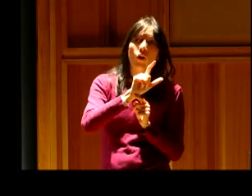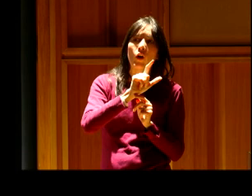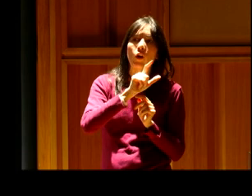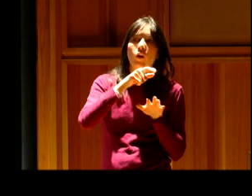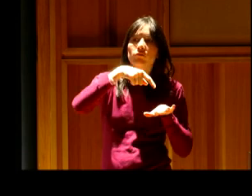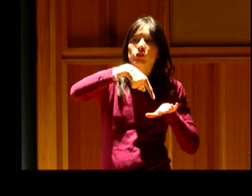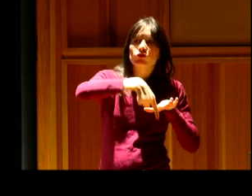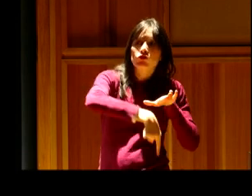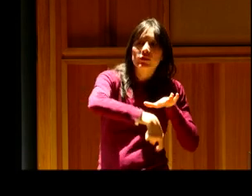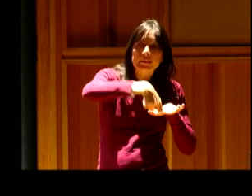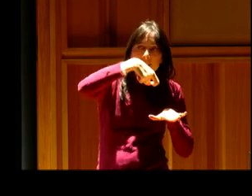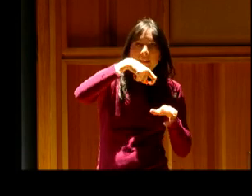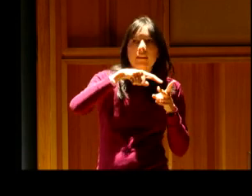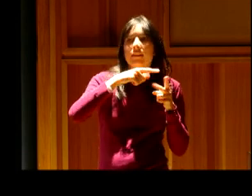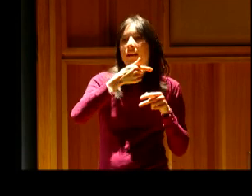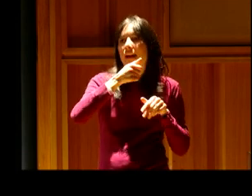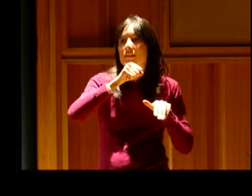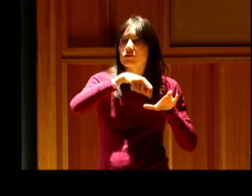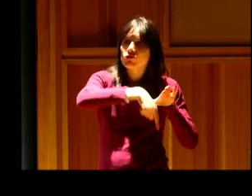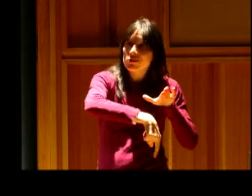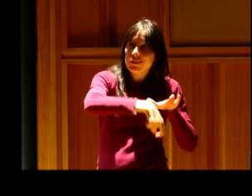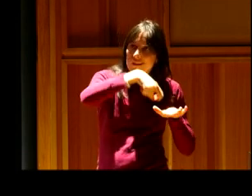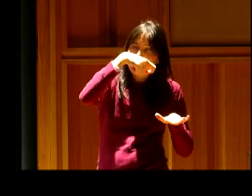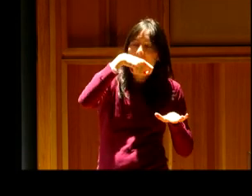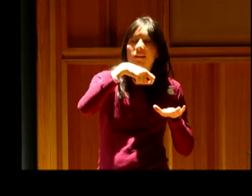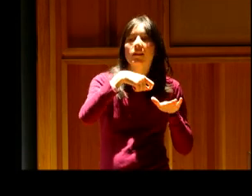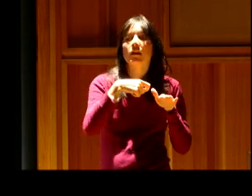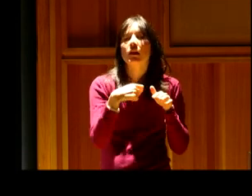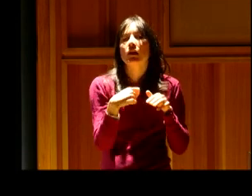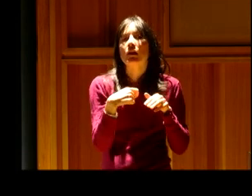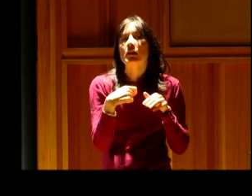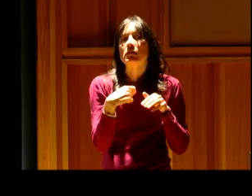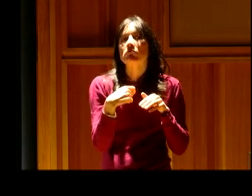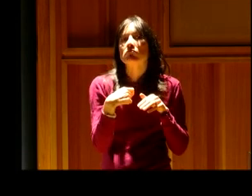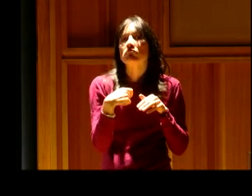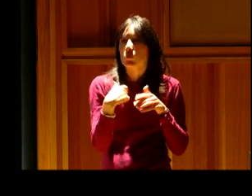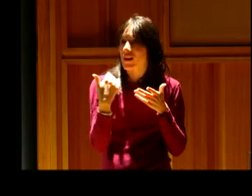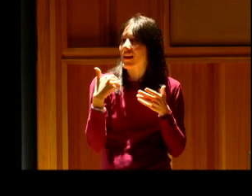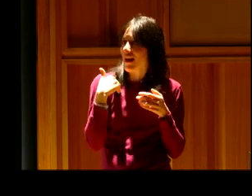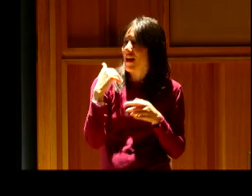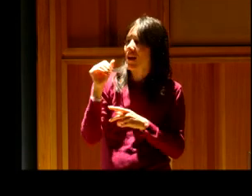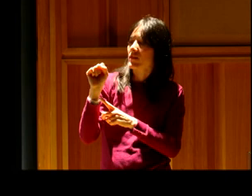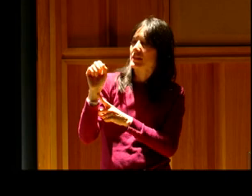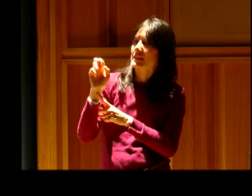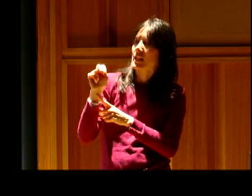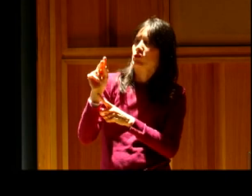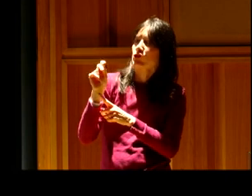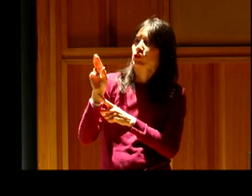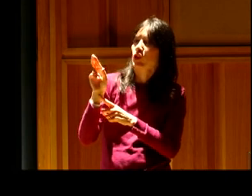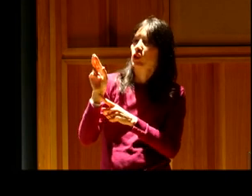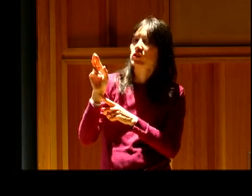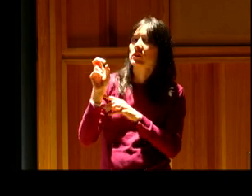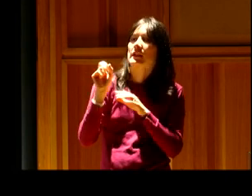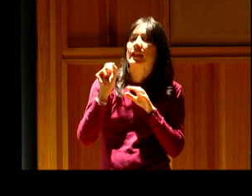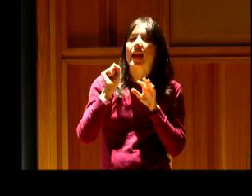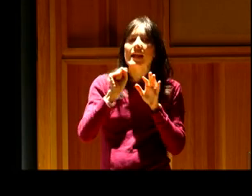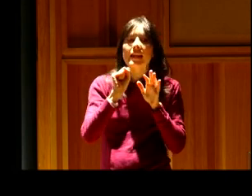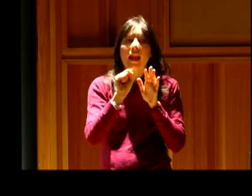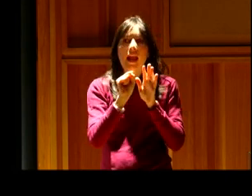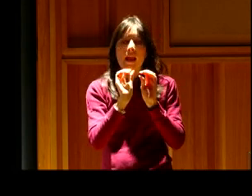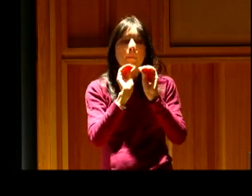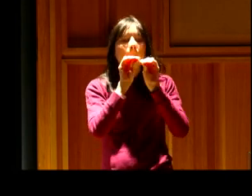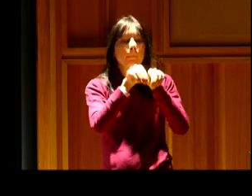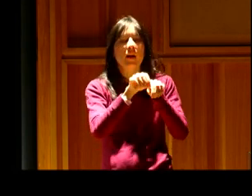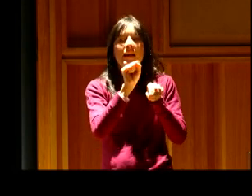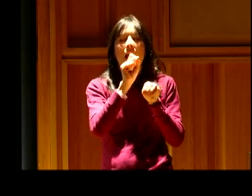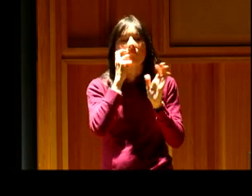drilling operations. It turns out that there are remote sensors that can detect methane leaks. It turns